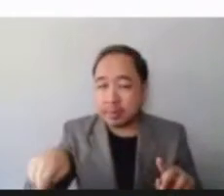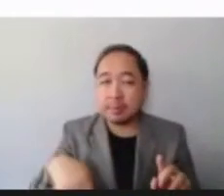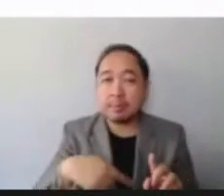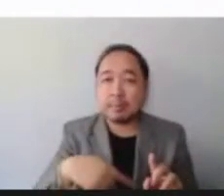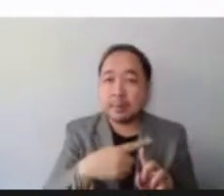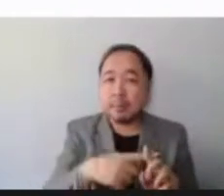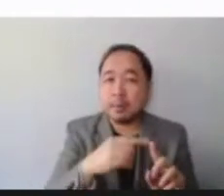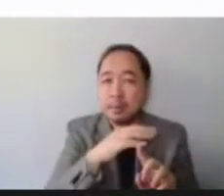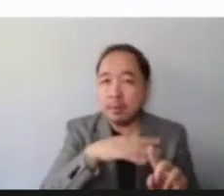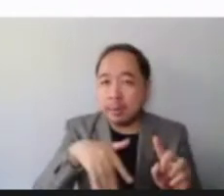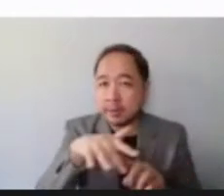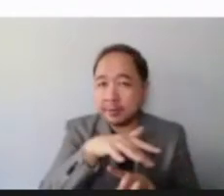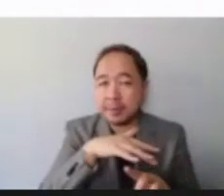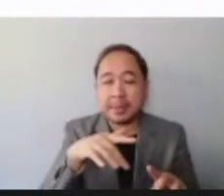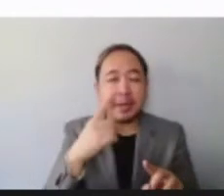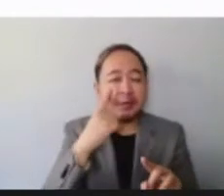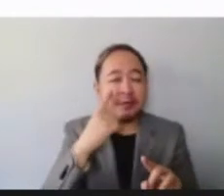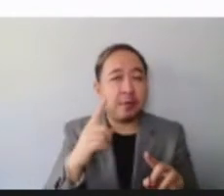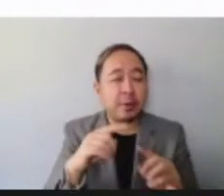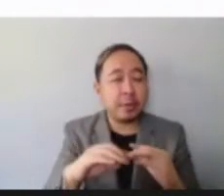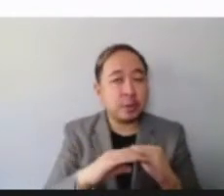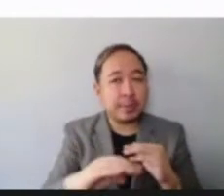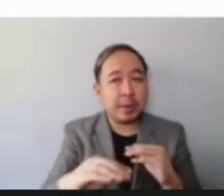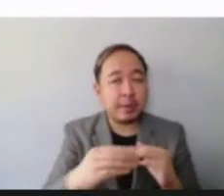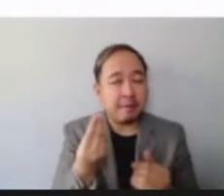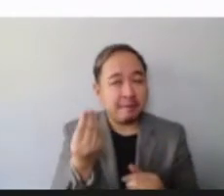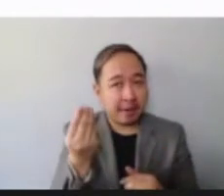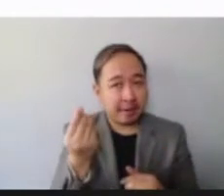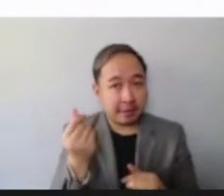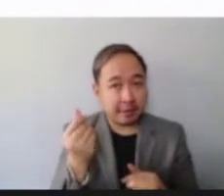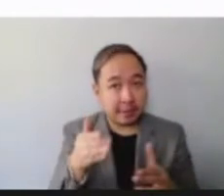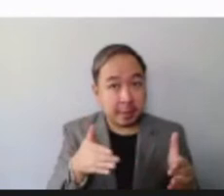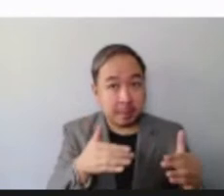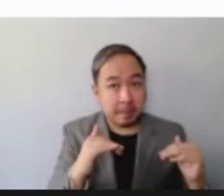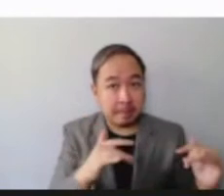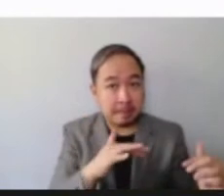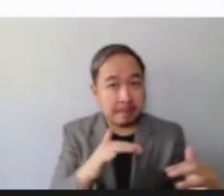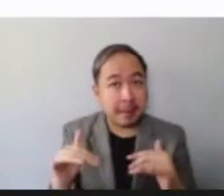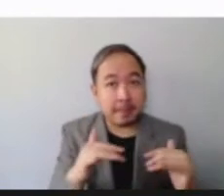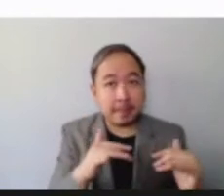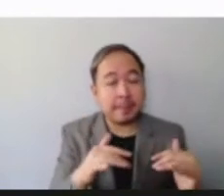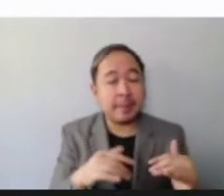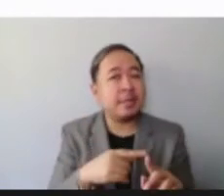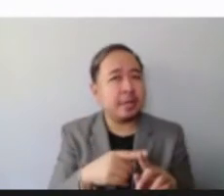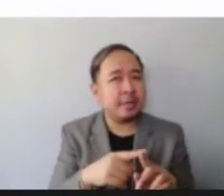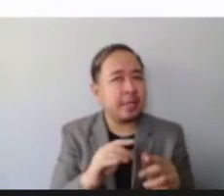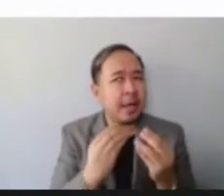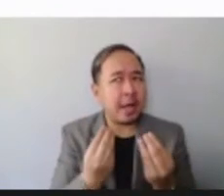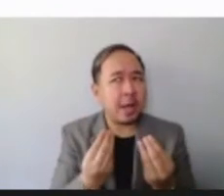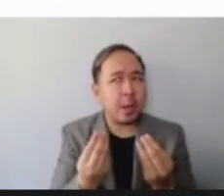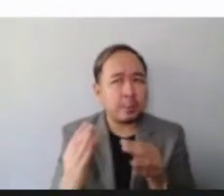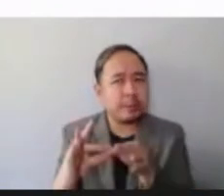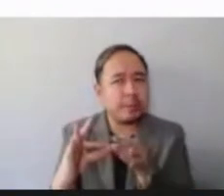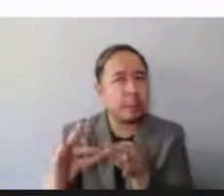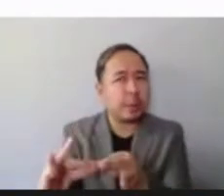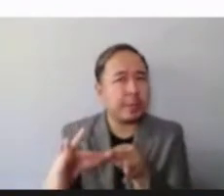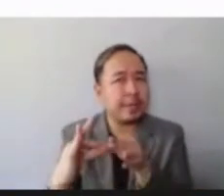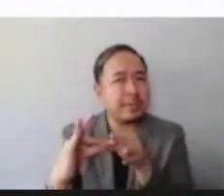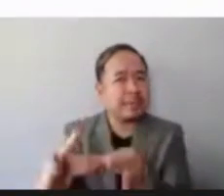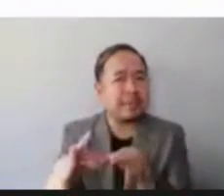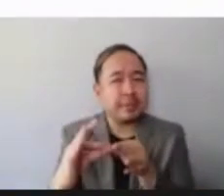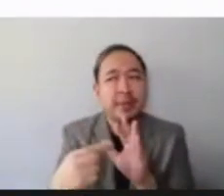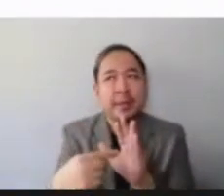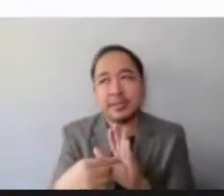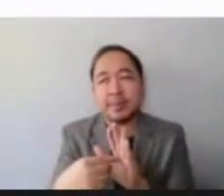development of sustainable Finance roadmaps so better policy coherence and better coordination for example by